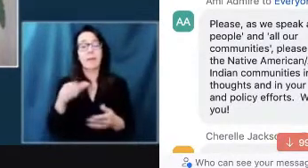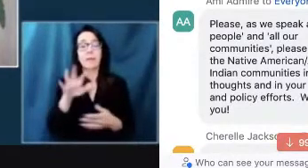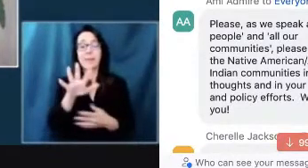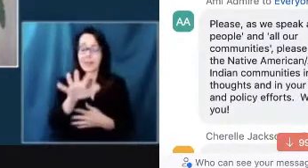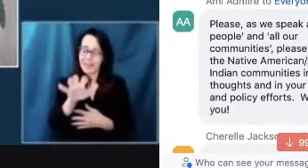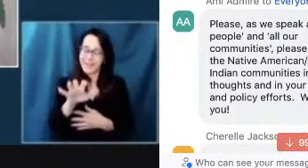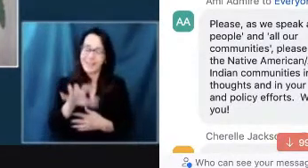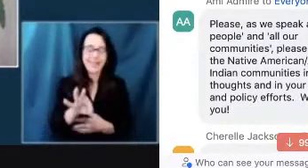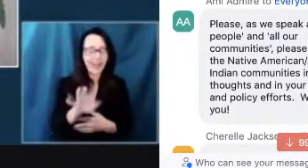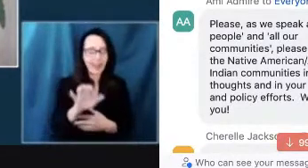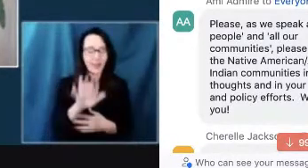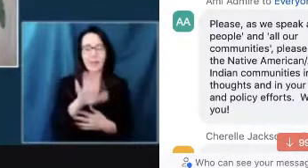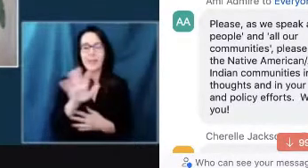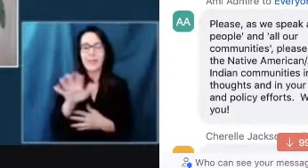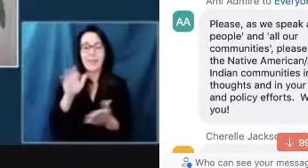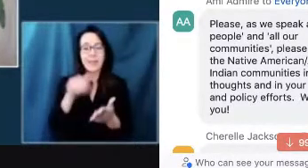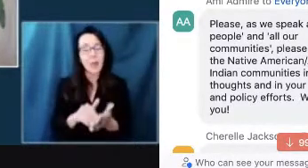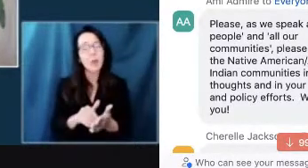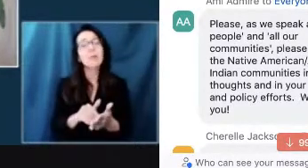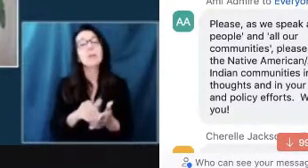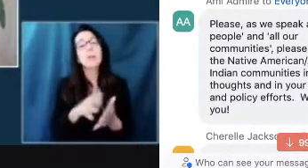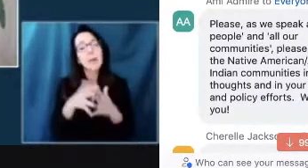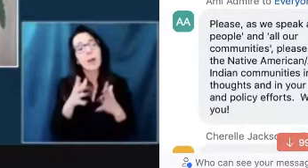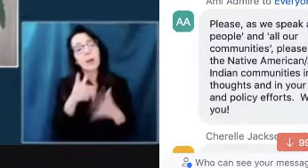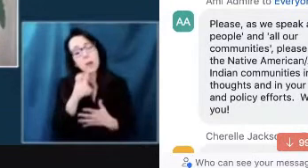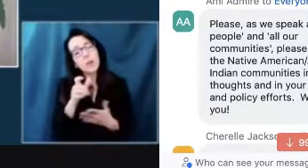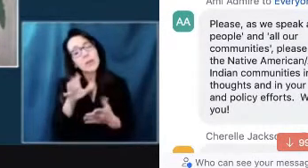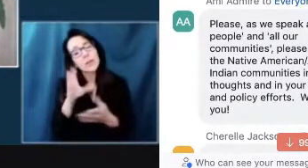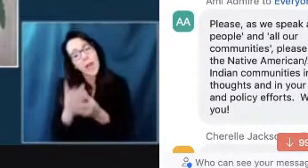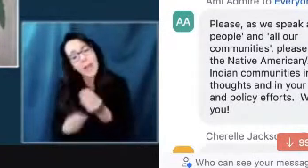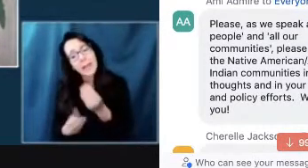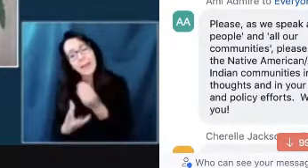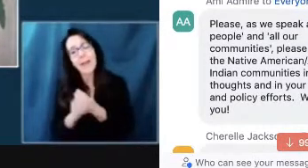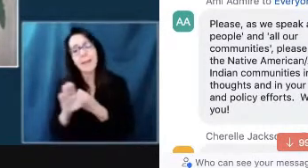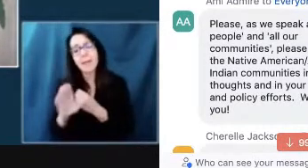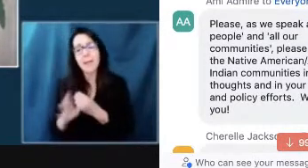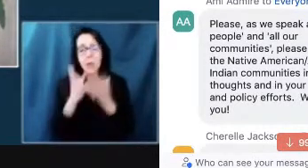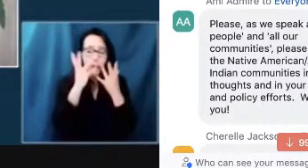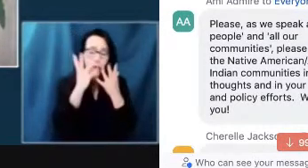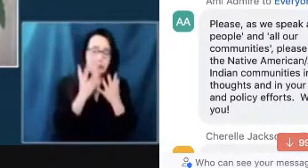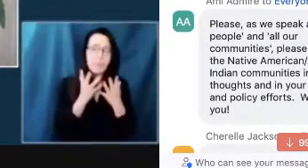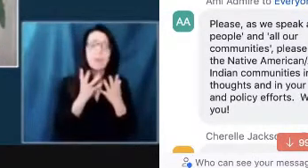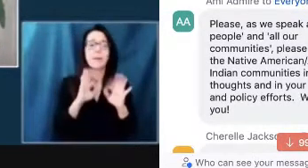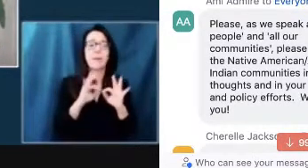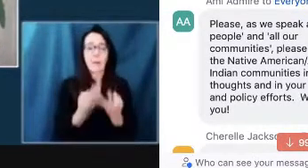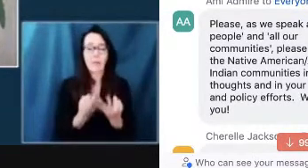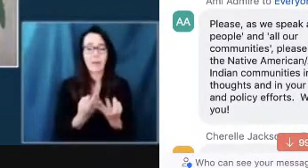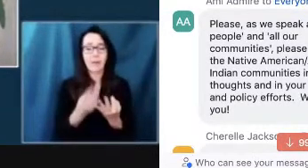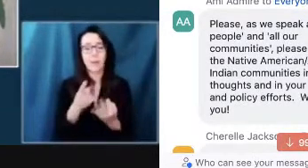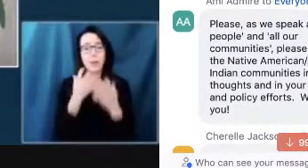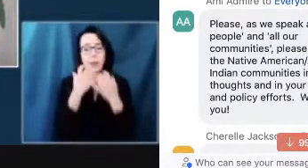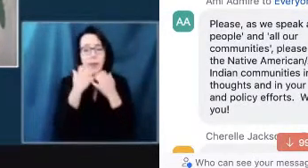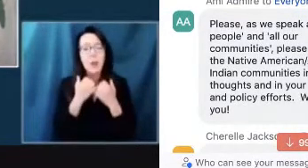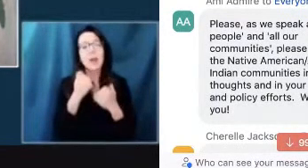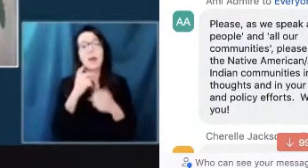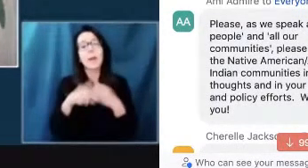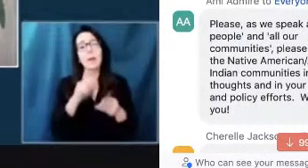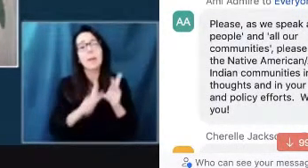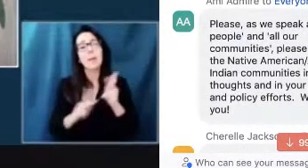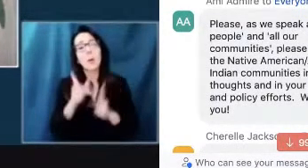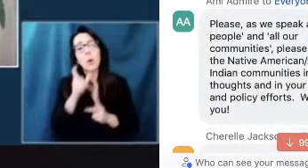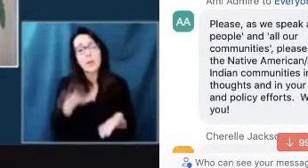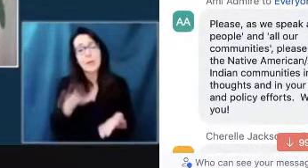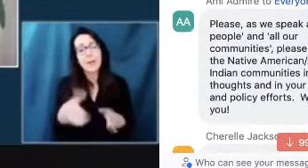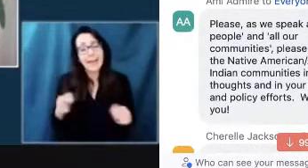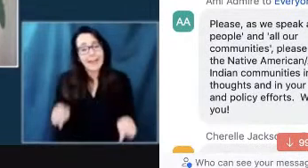955,000 Americans that have already died and are grieving families. You care about the more than 130 people that died just this week in